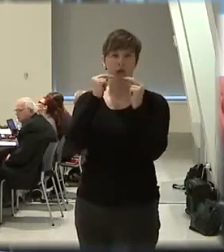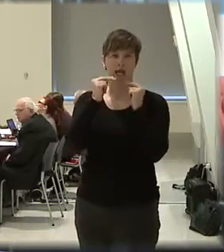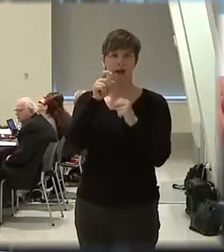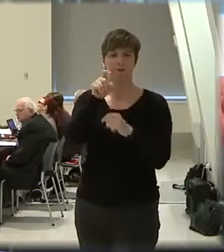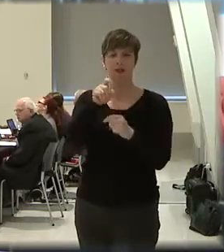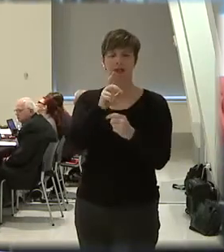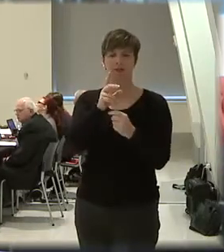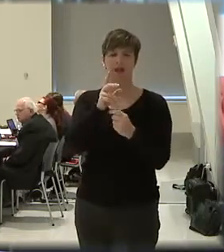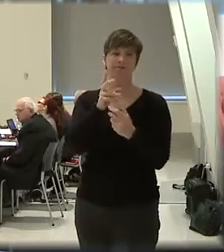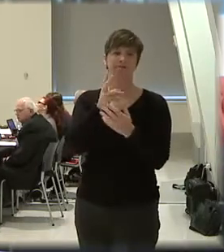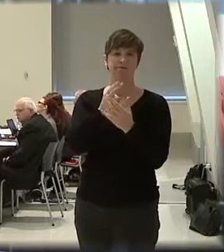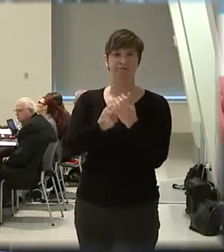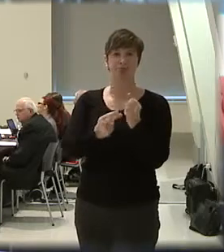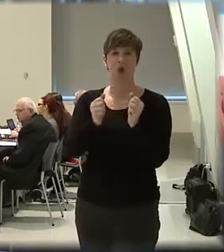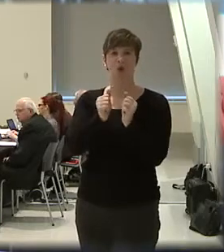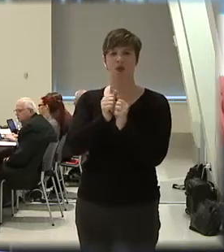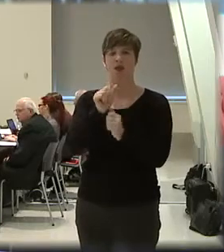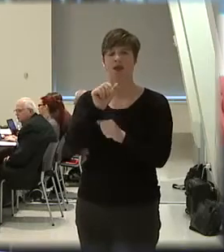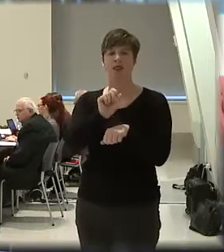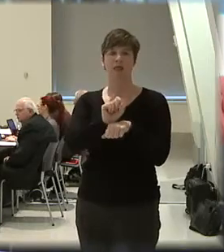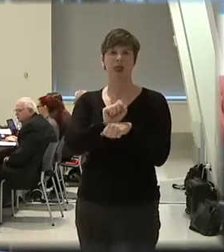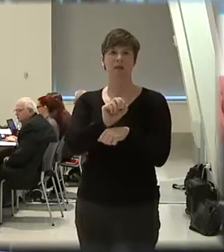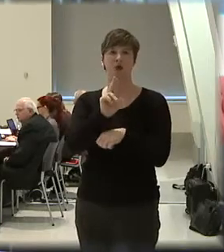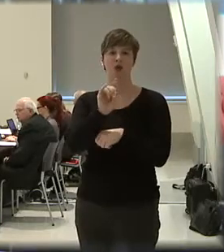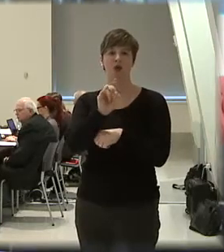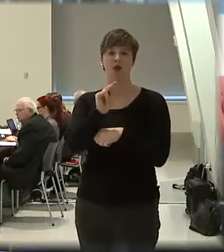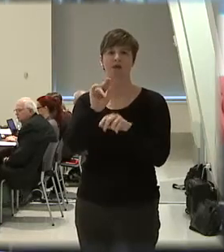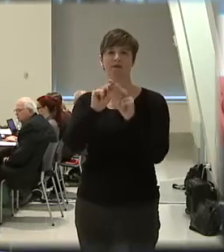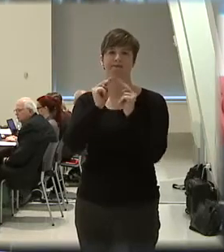partnered with the labor union.